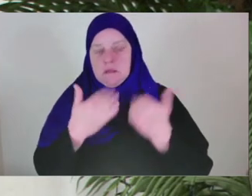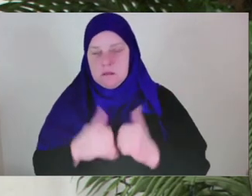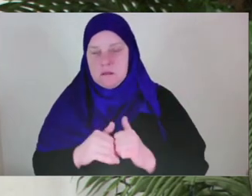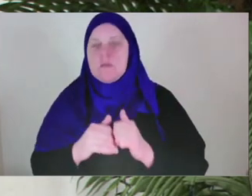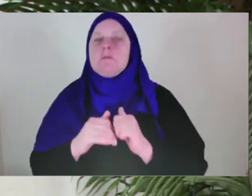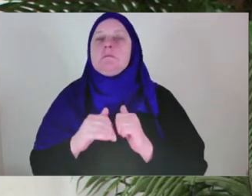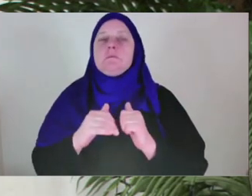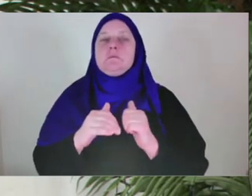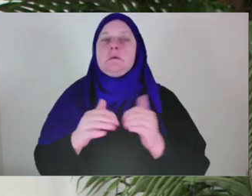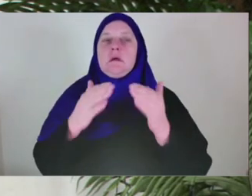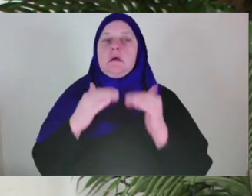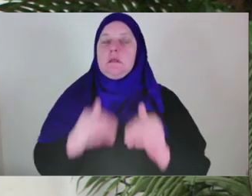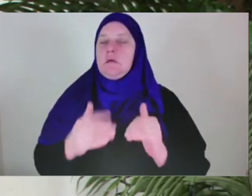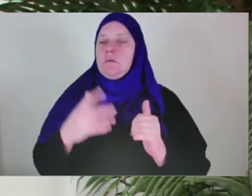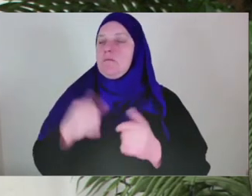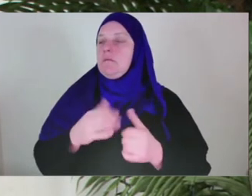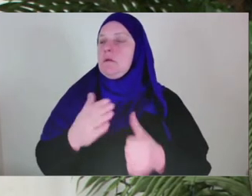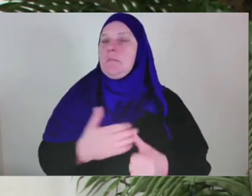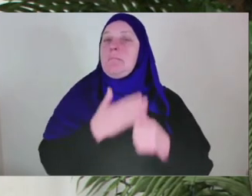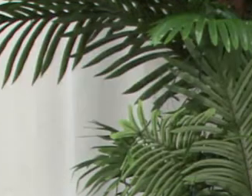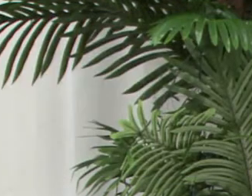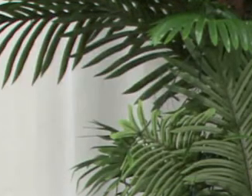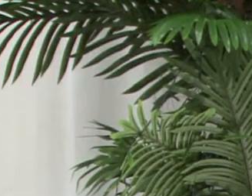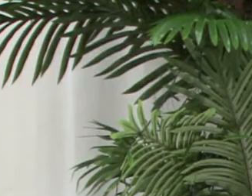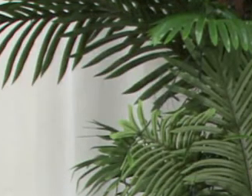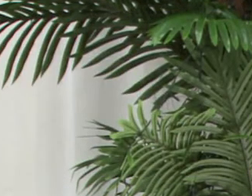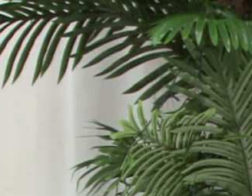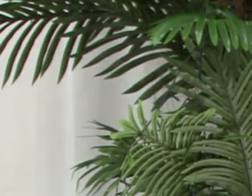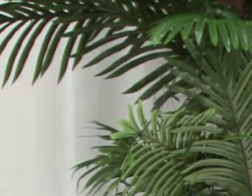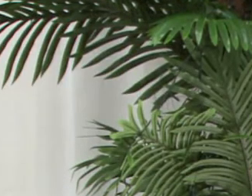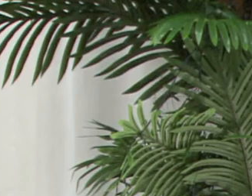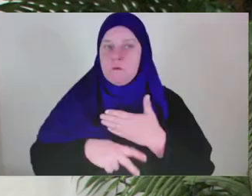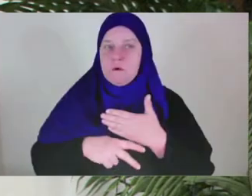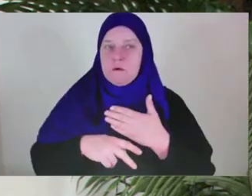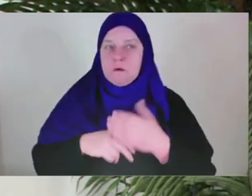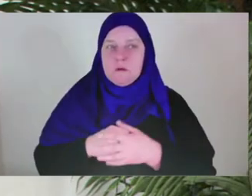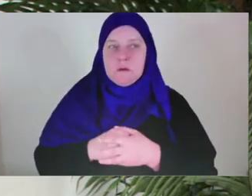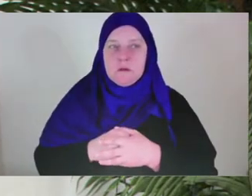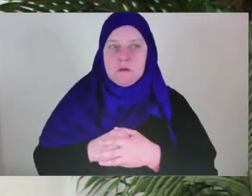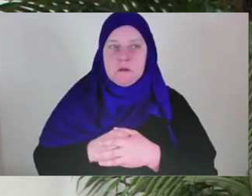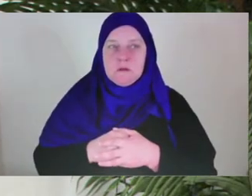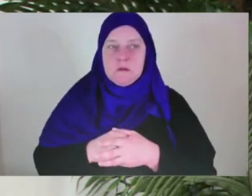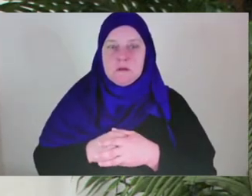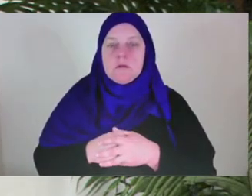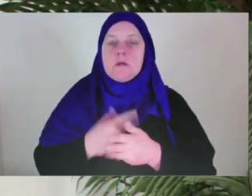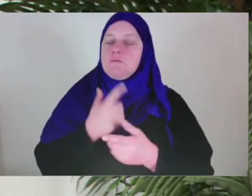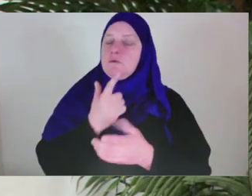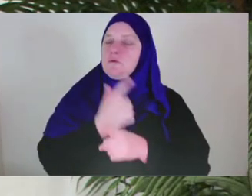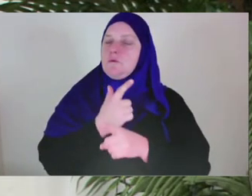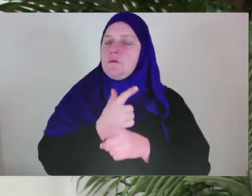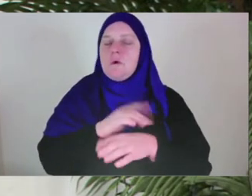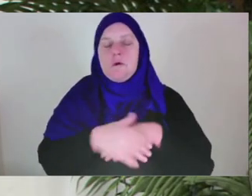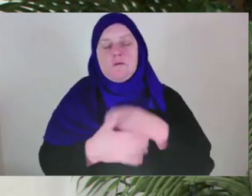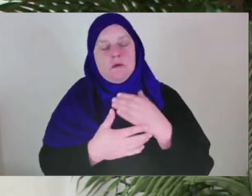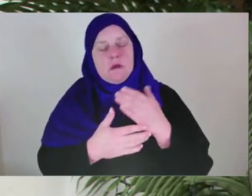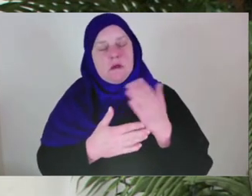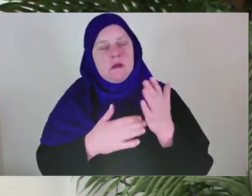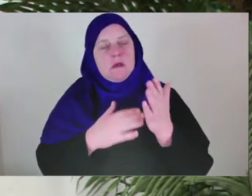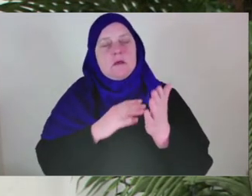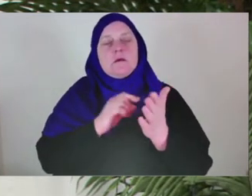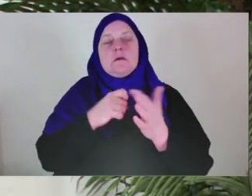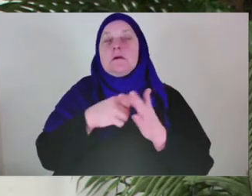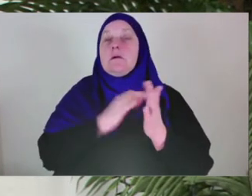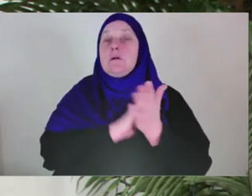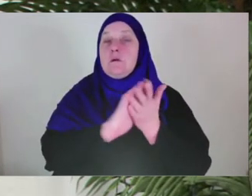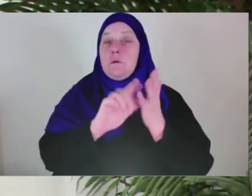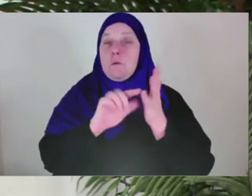the program, which is the importance of Khums and Zakat. And without giving too much away, we'll get into the detail